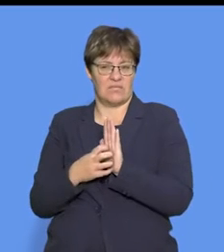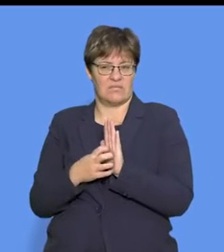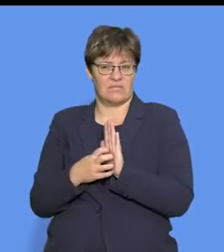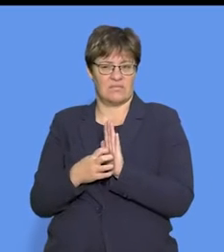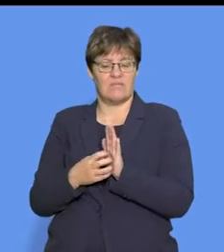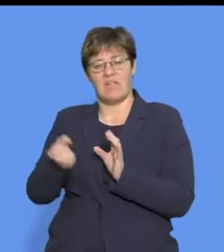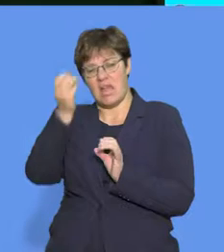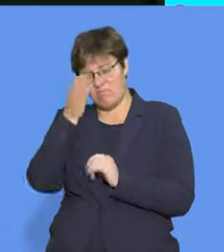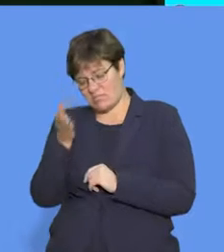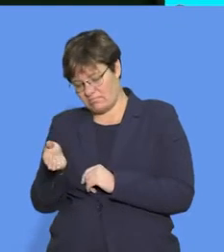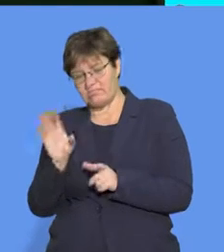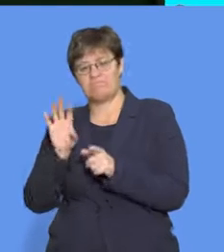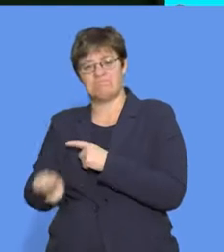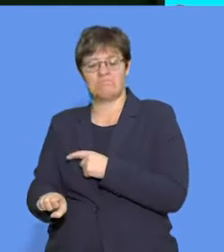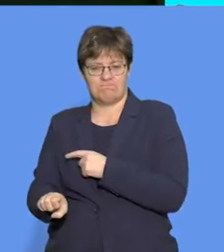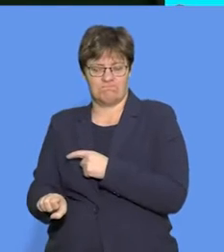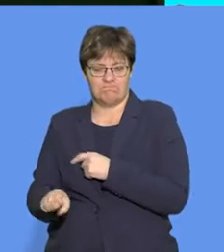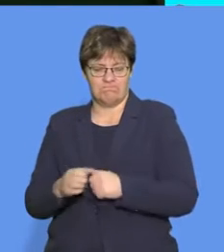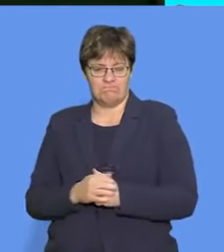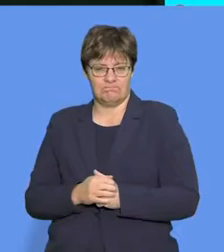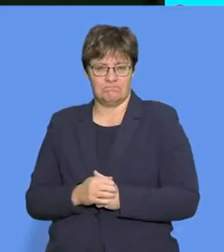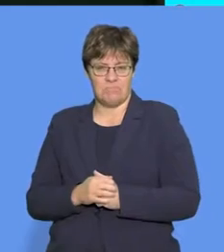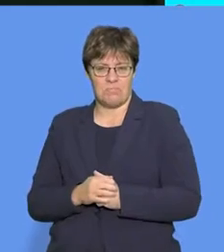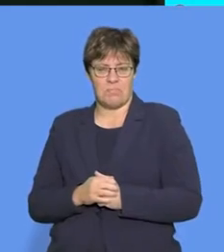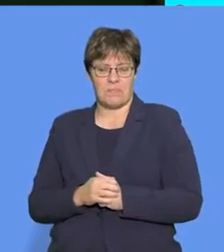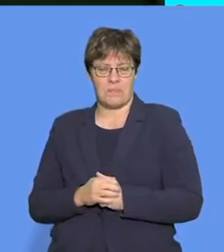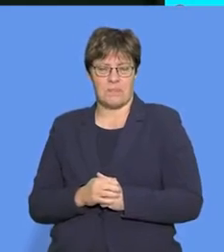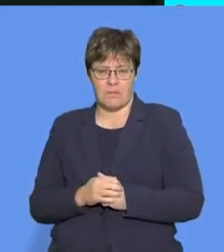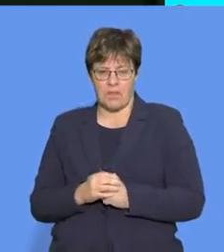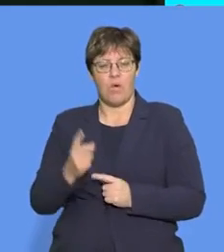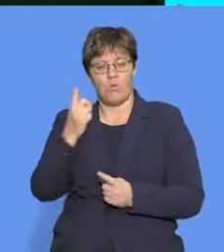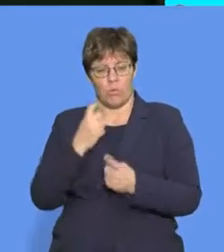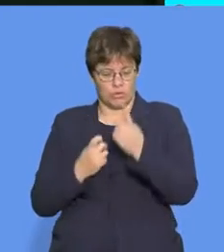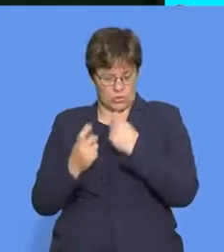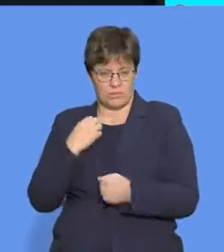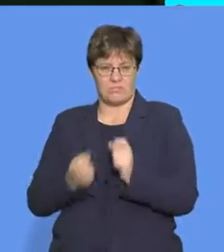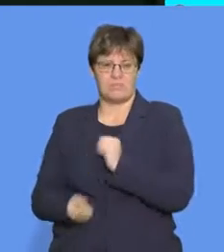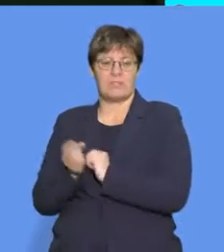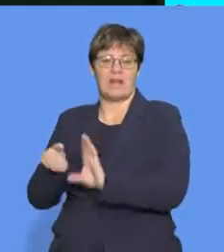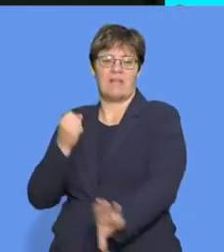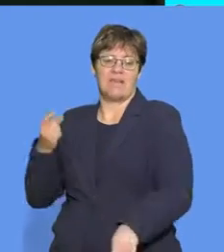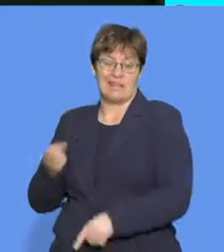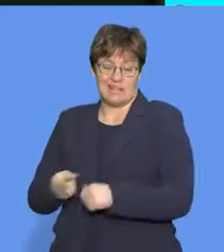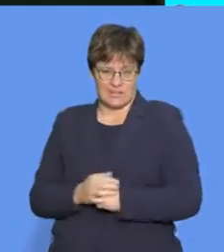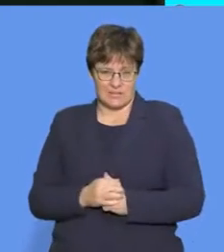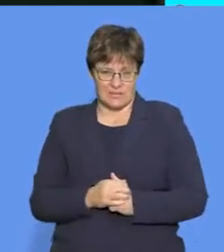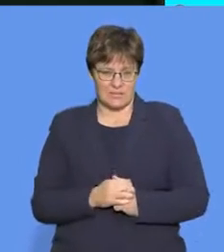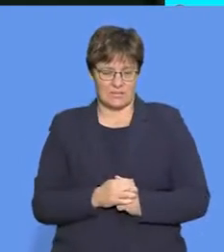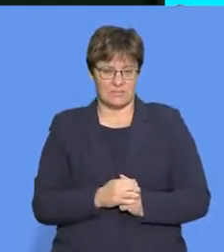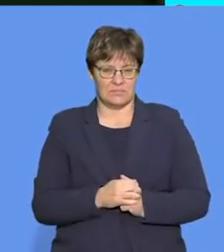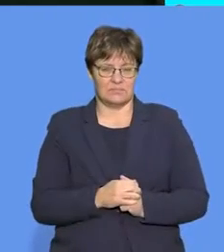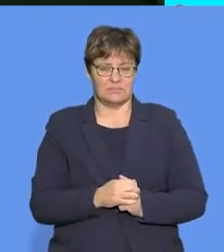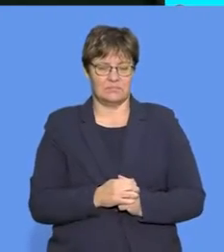look at the diagram, certain information that they're probably going to ask some questions about a galvanic